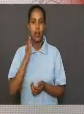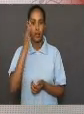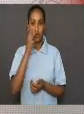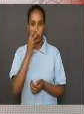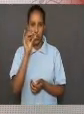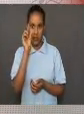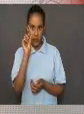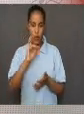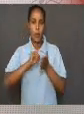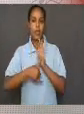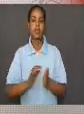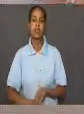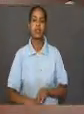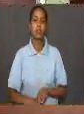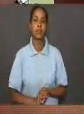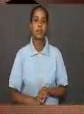you in a few minutes.